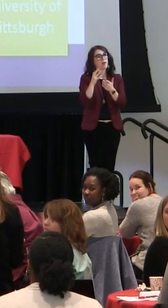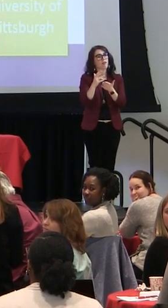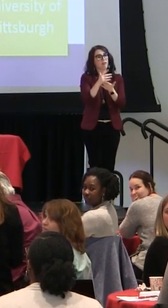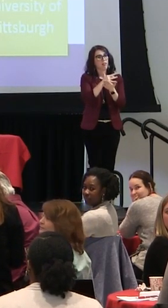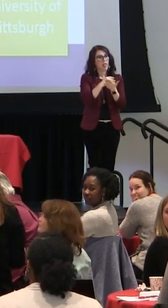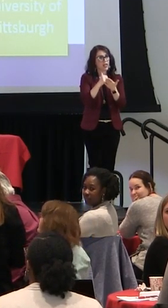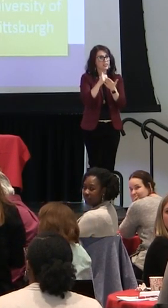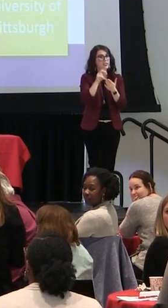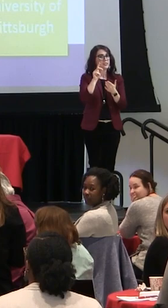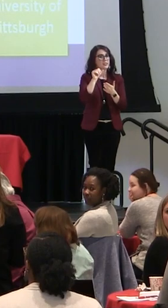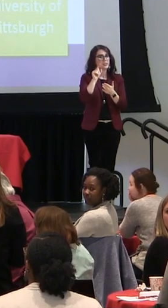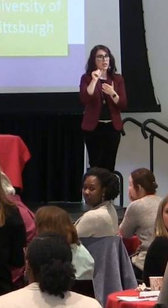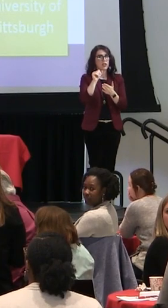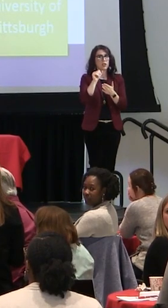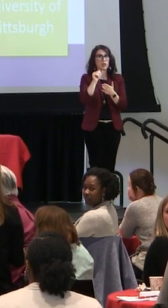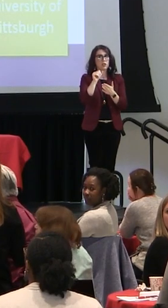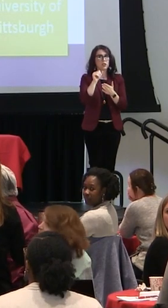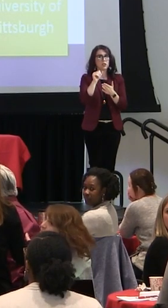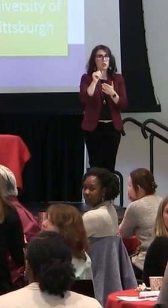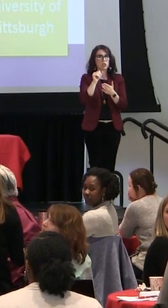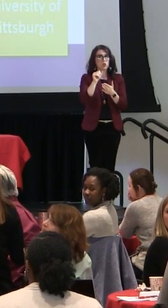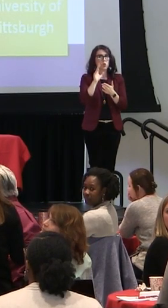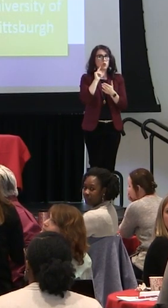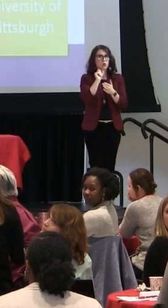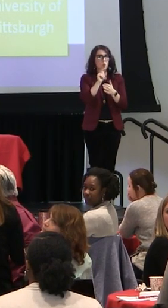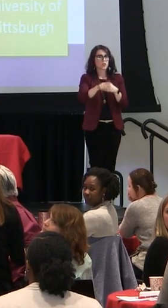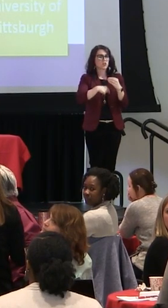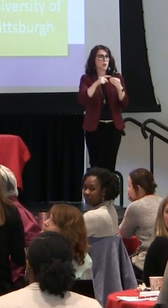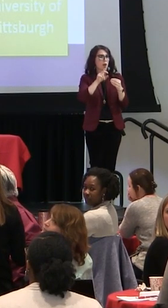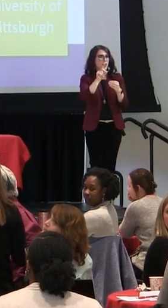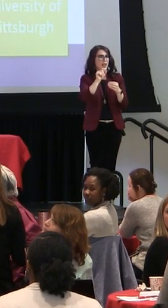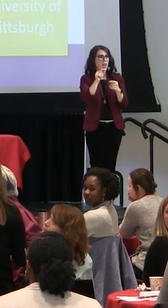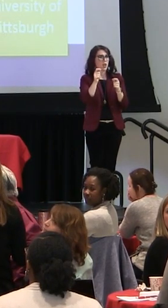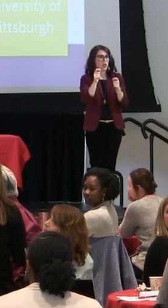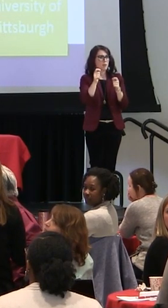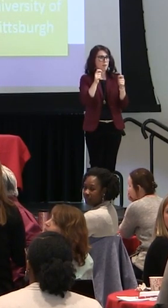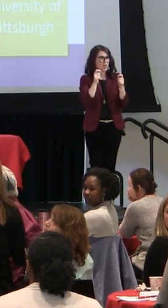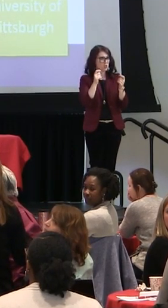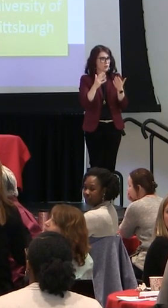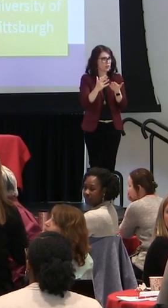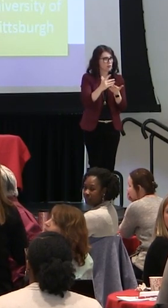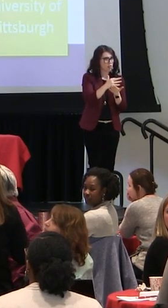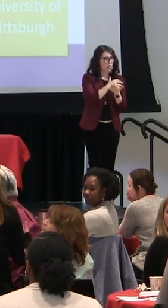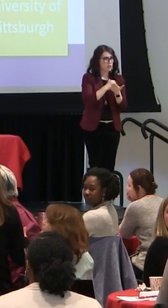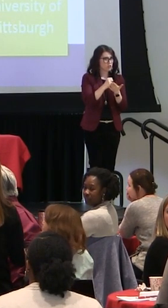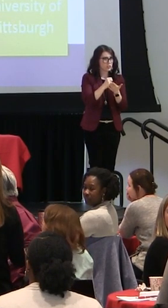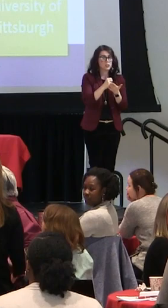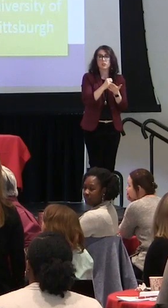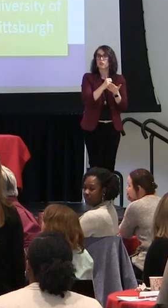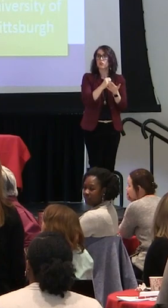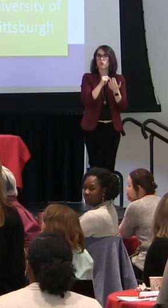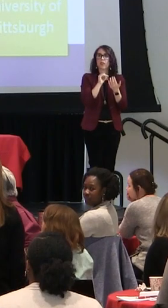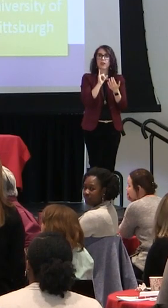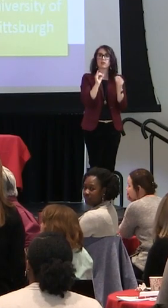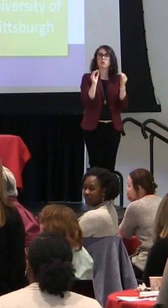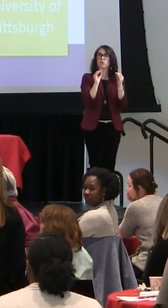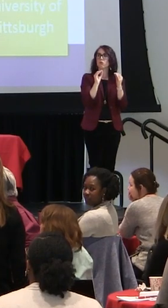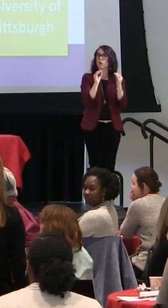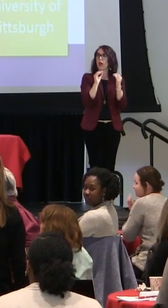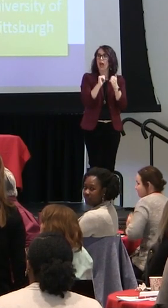health? Which is probably more difficult to collect. I mean, it's not physical measurement.